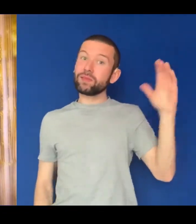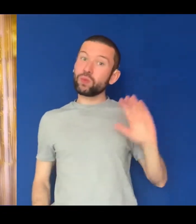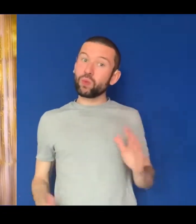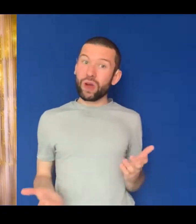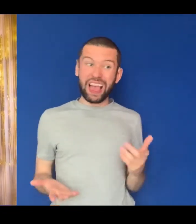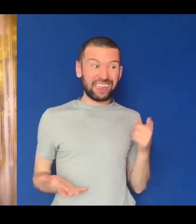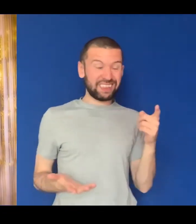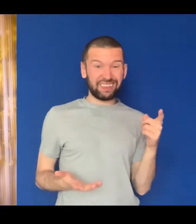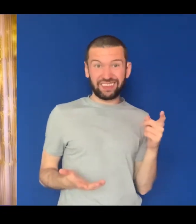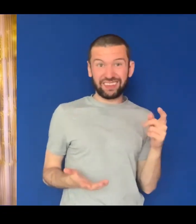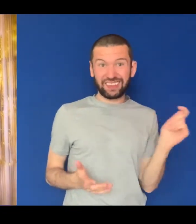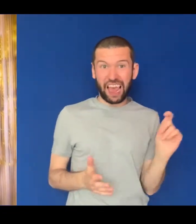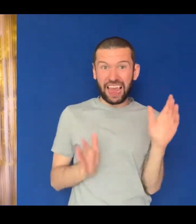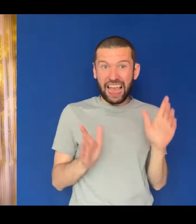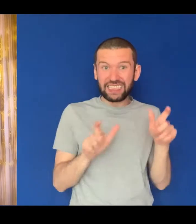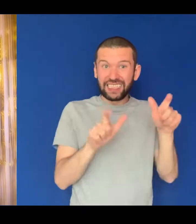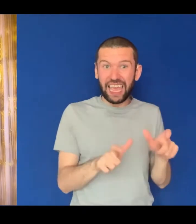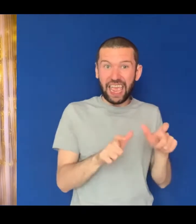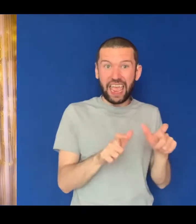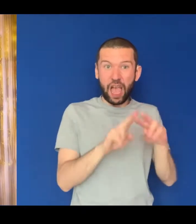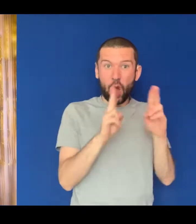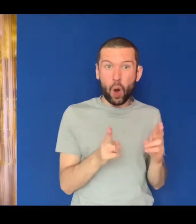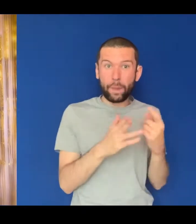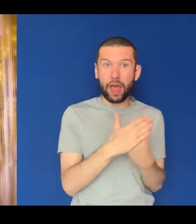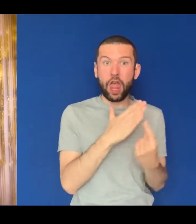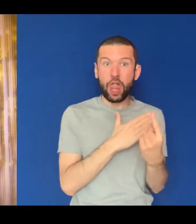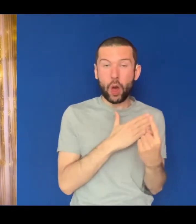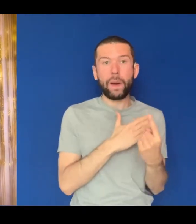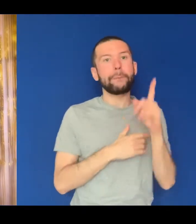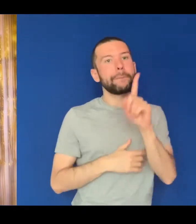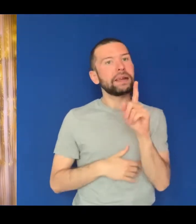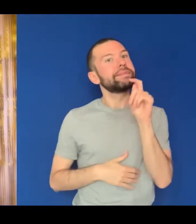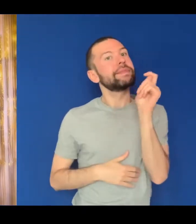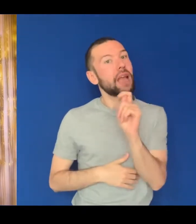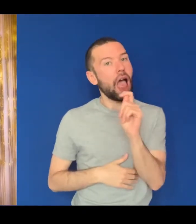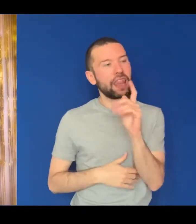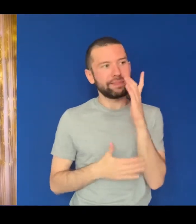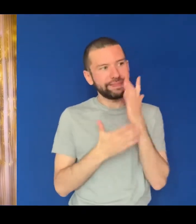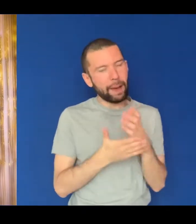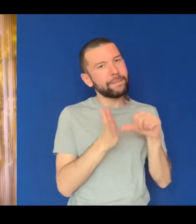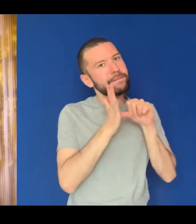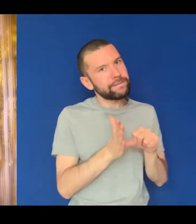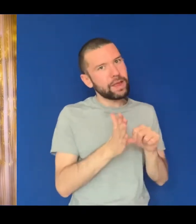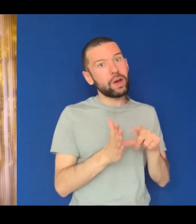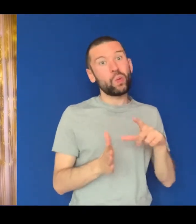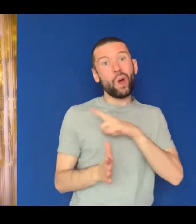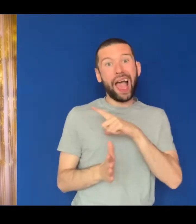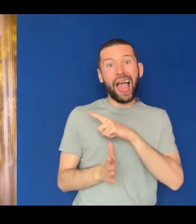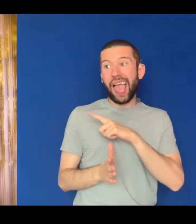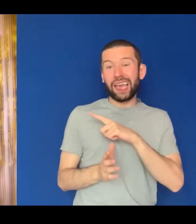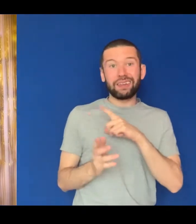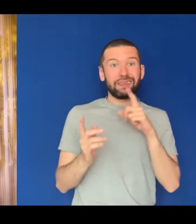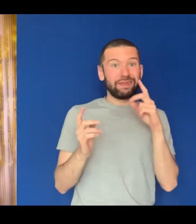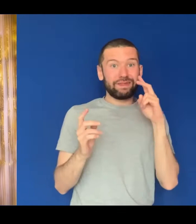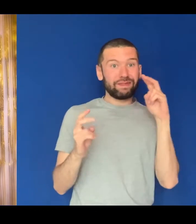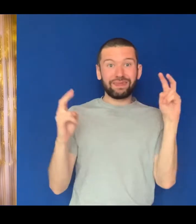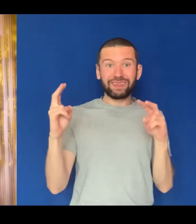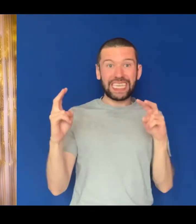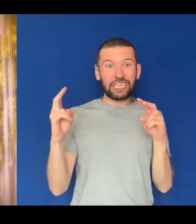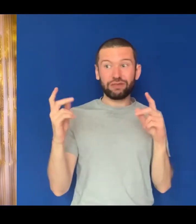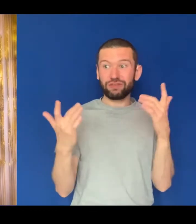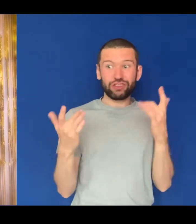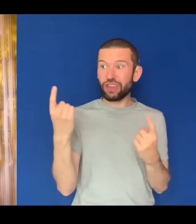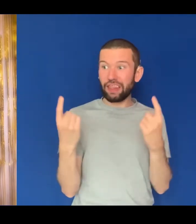Tyler stayed at home all alone. But Tyler has been finding this very hard as him and Danny haven't been in the same room for over